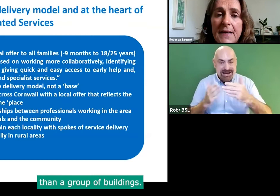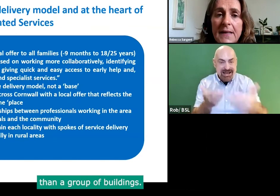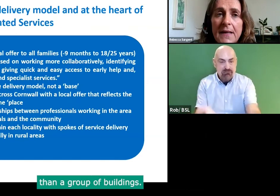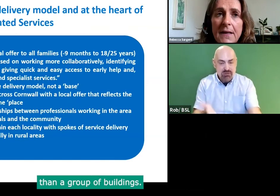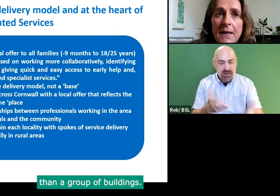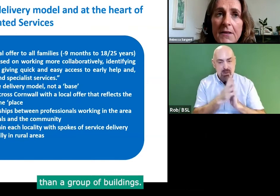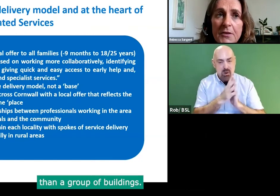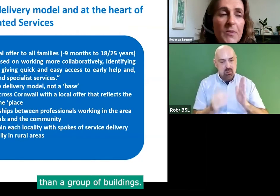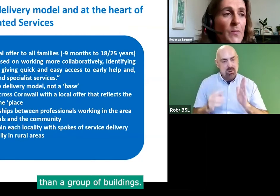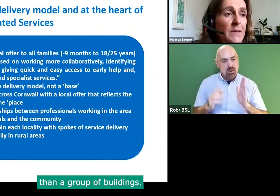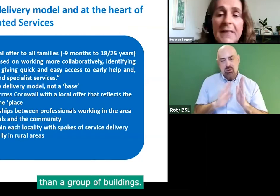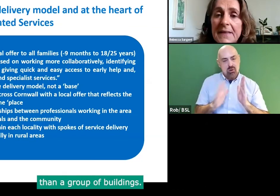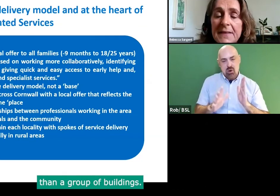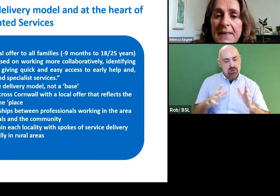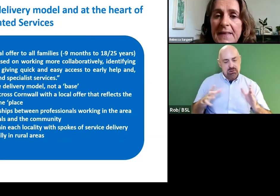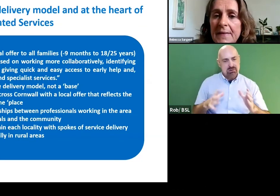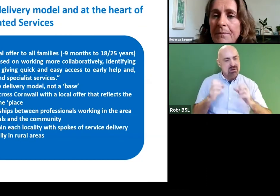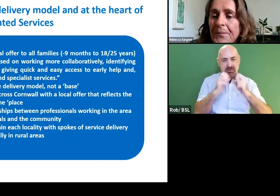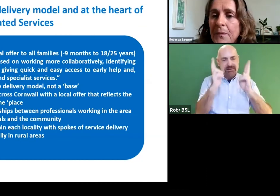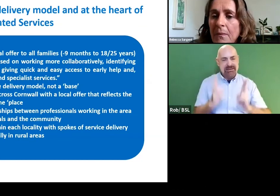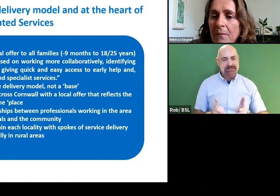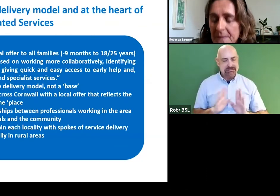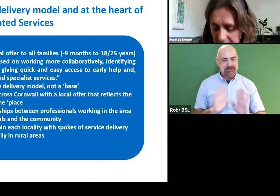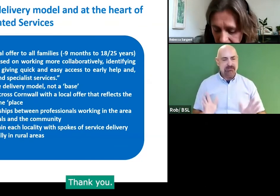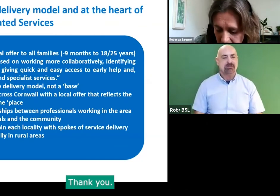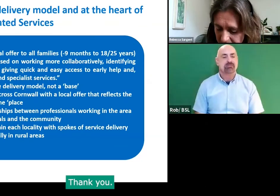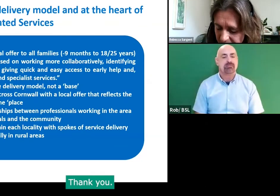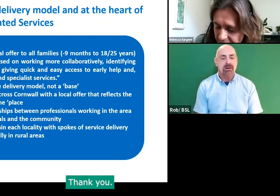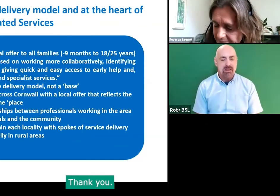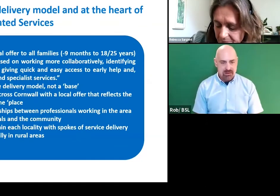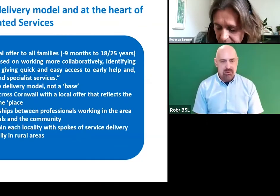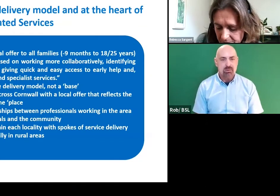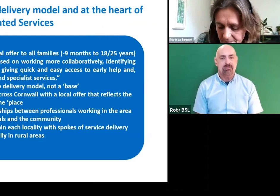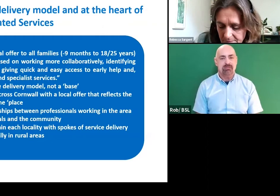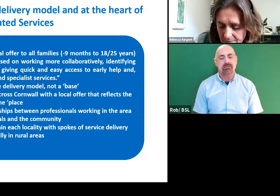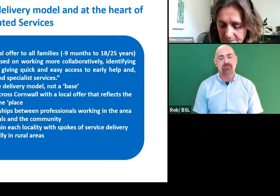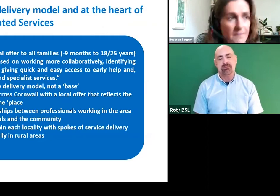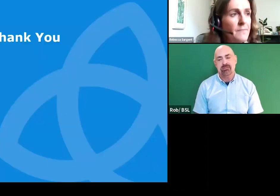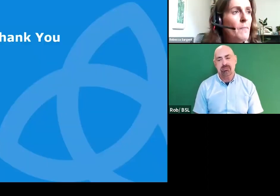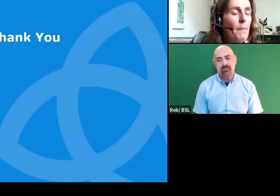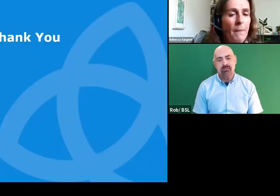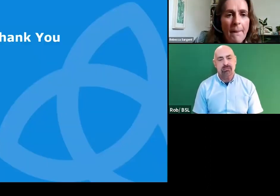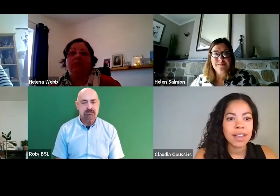than a group of buildings. Thank you.